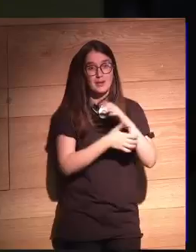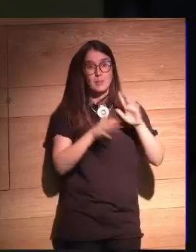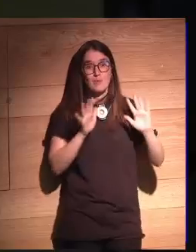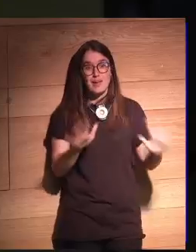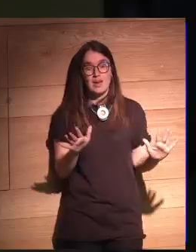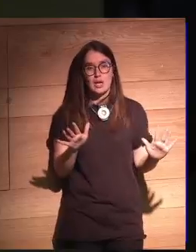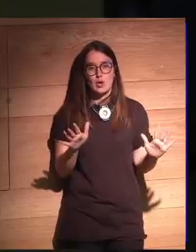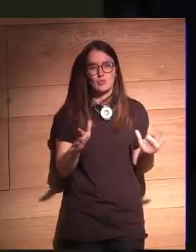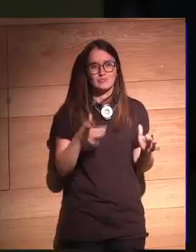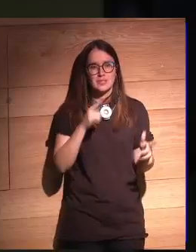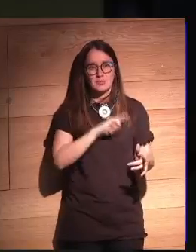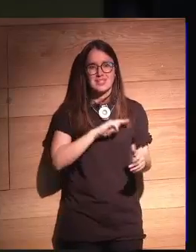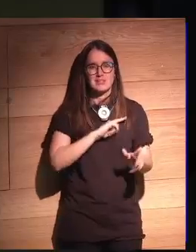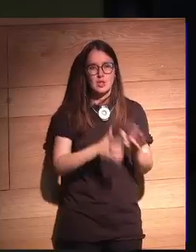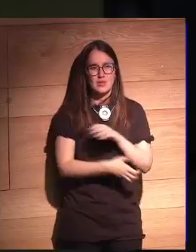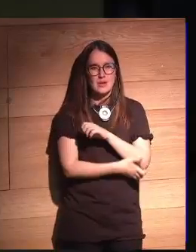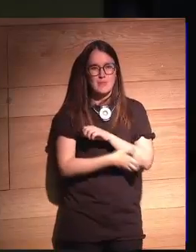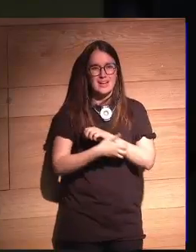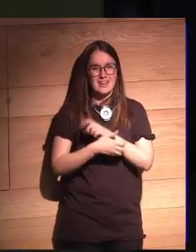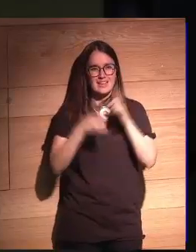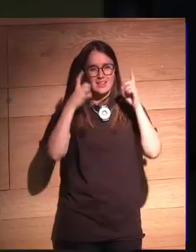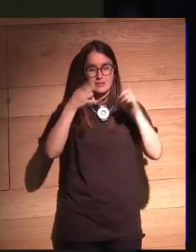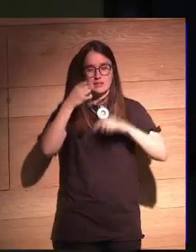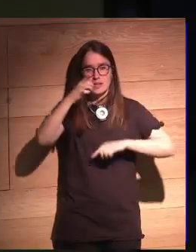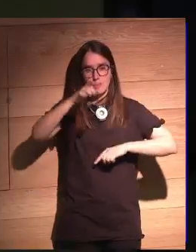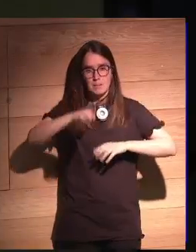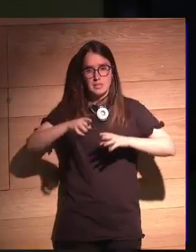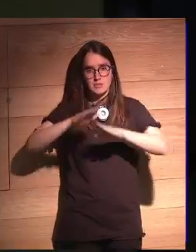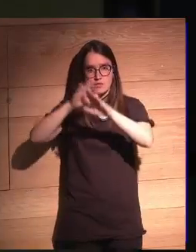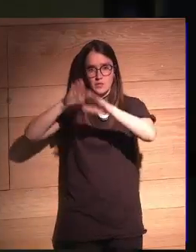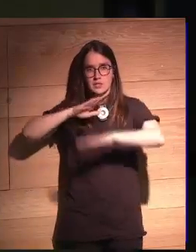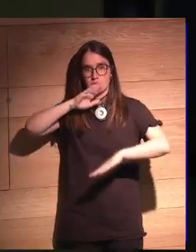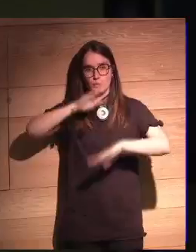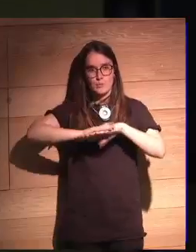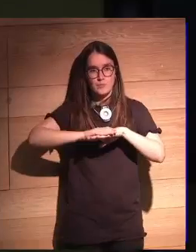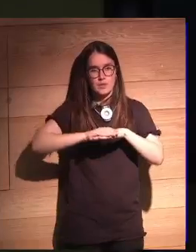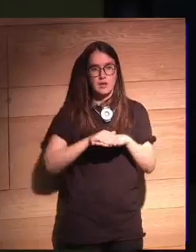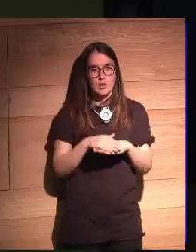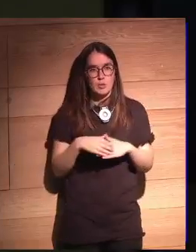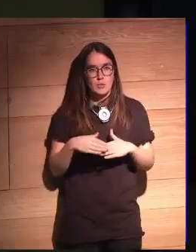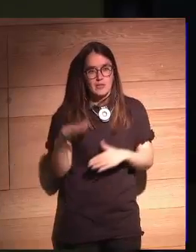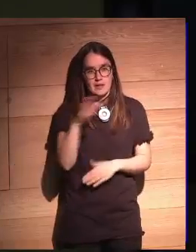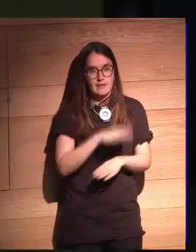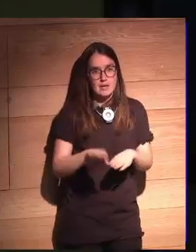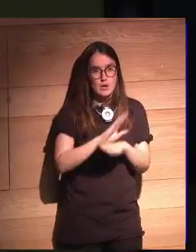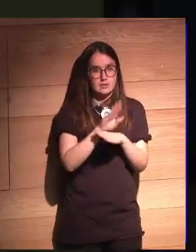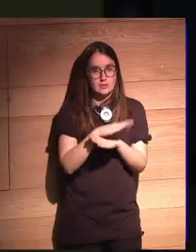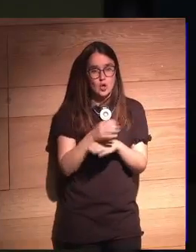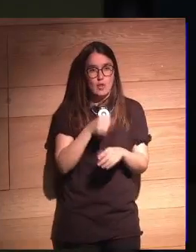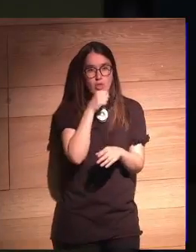of struggling to try to make ends meet, whether it's in the form of caring for children or caring for older relatives,